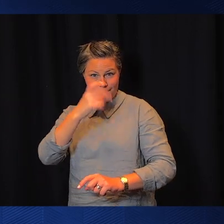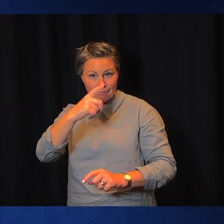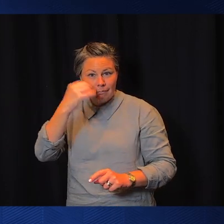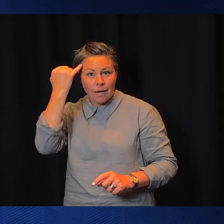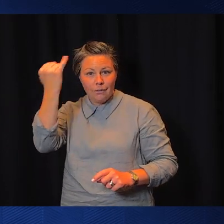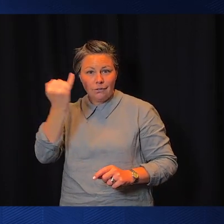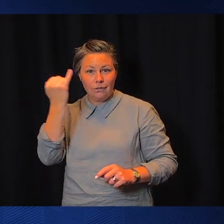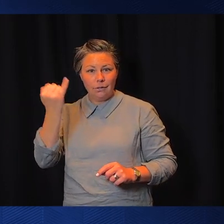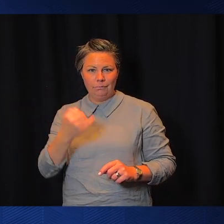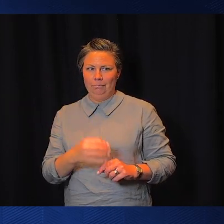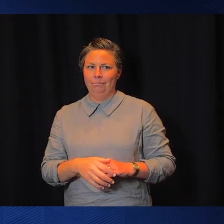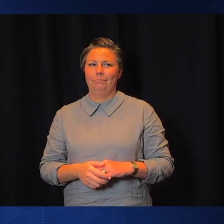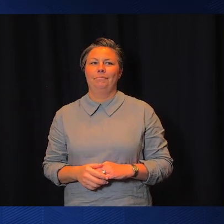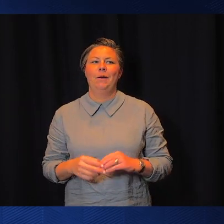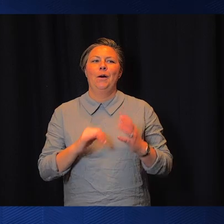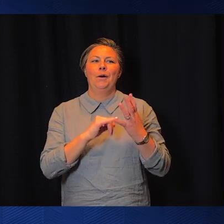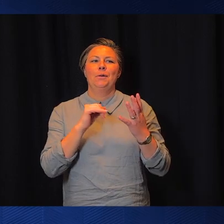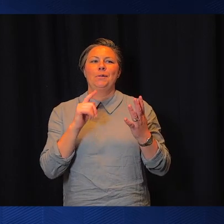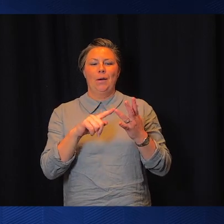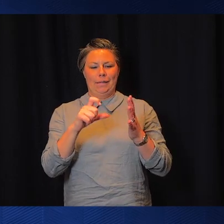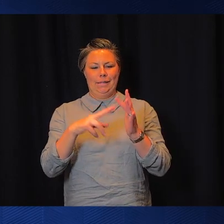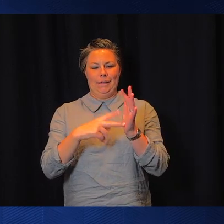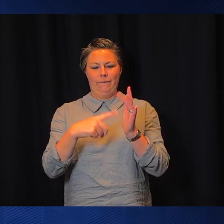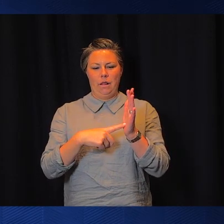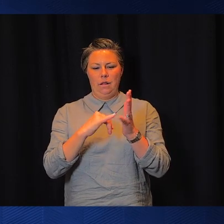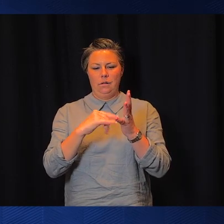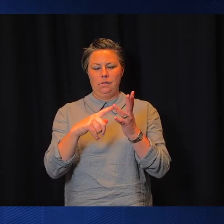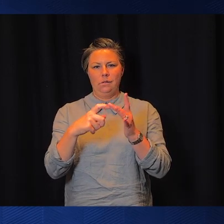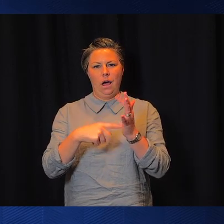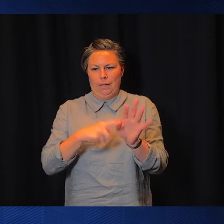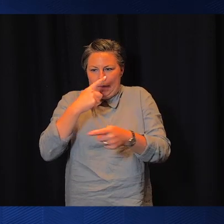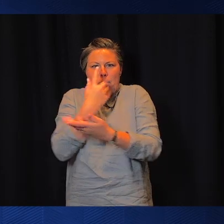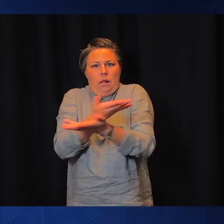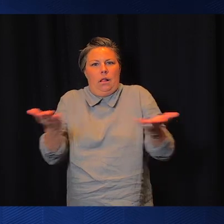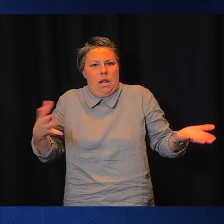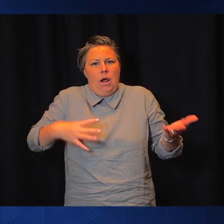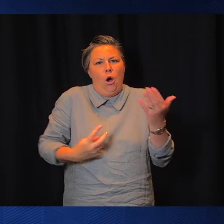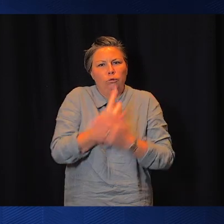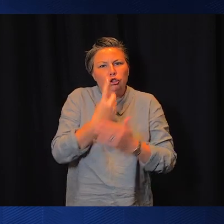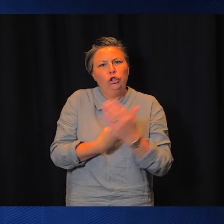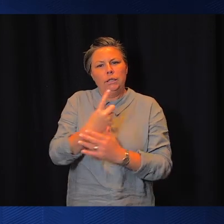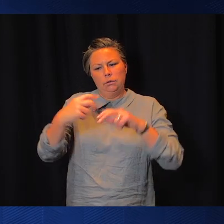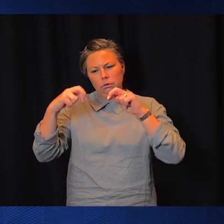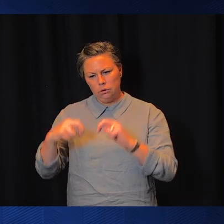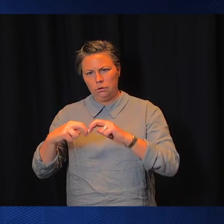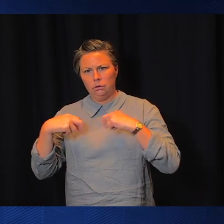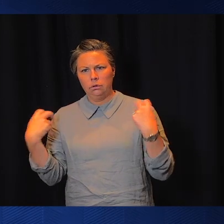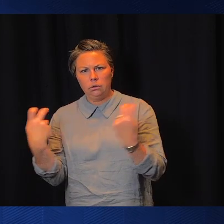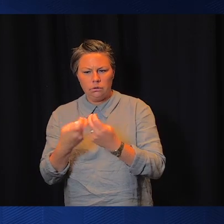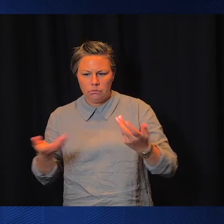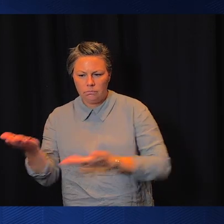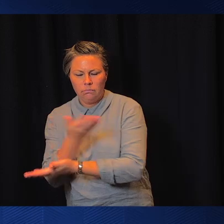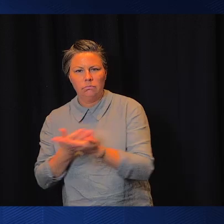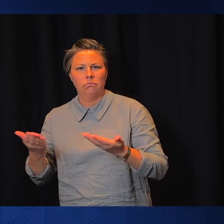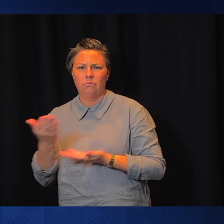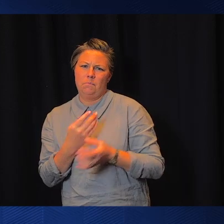they're able to speak their minds. So giving civil society space to be able to have these difficult conversations is probably one of the most